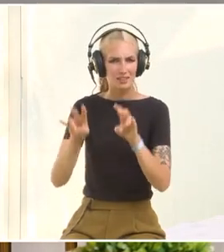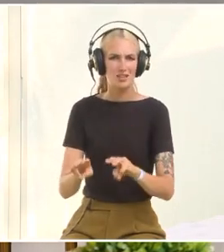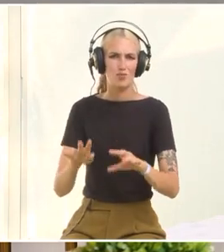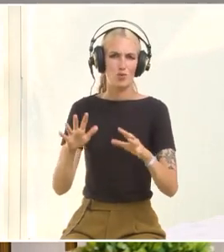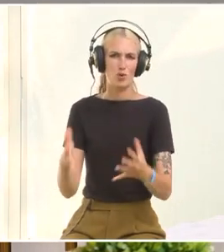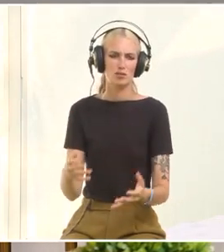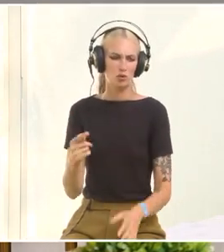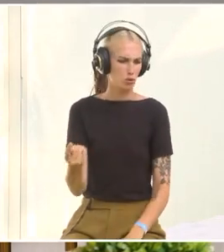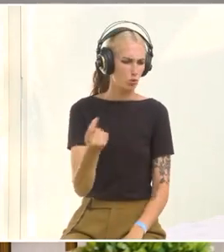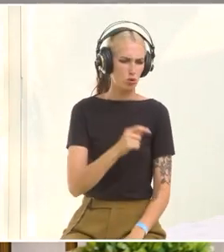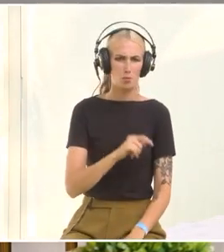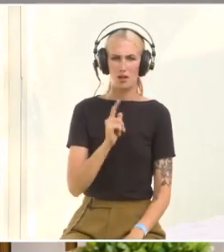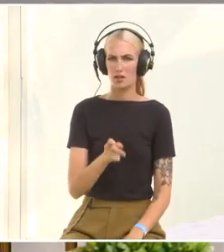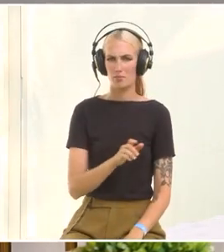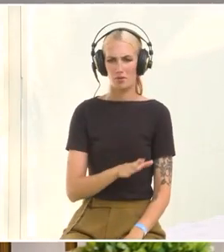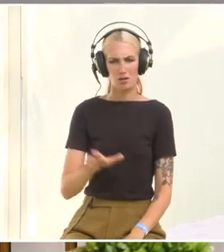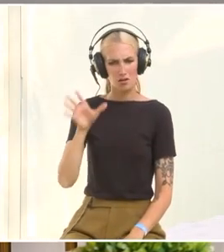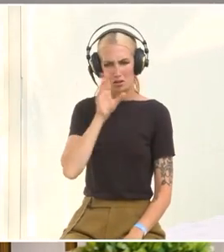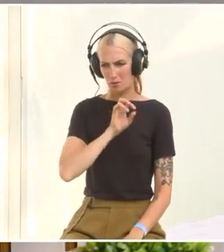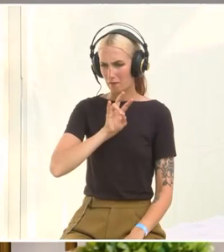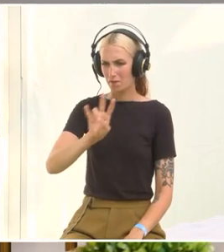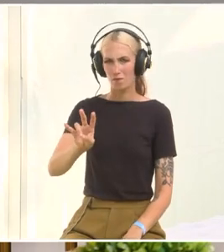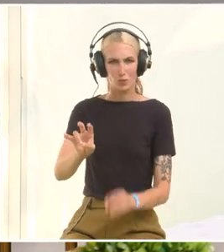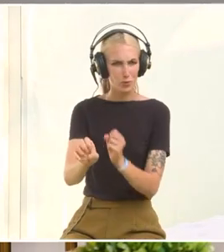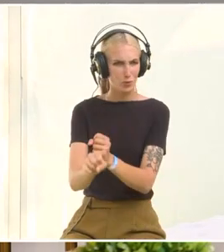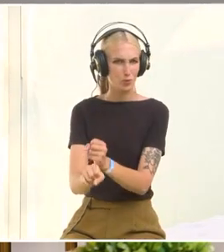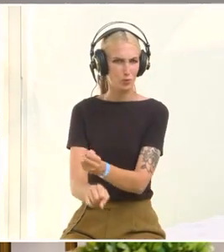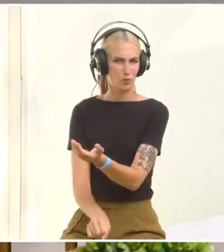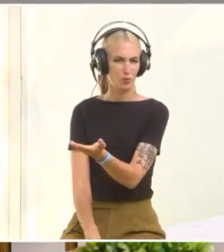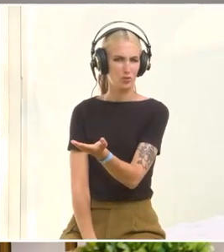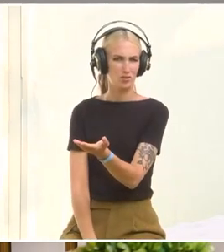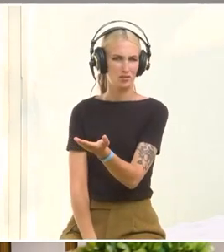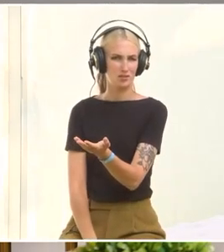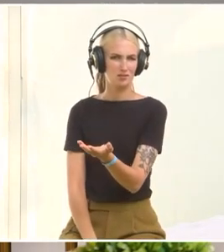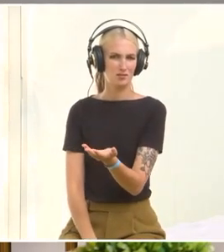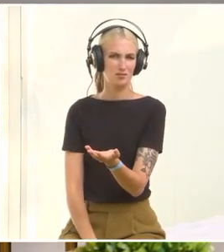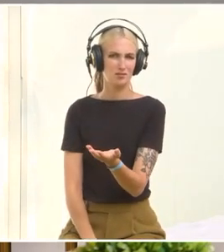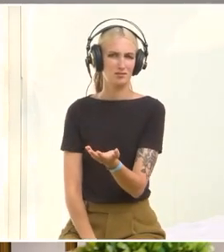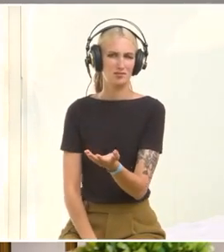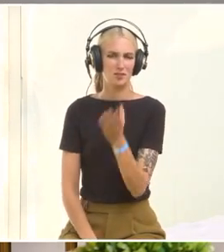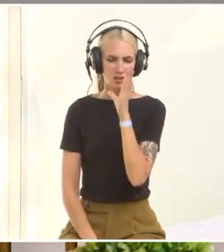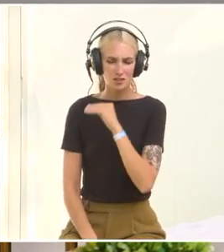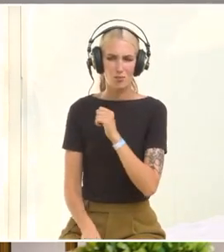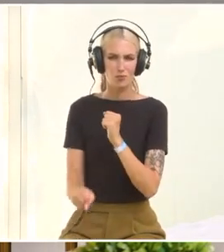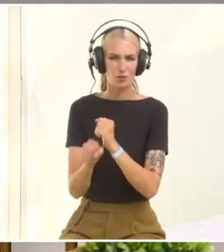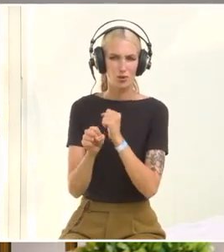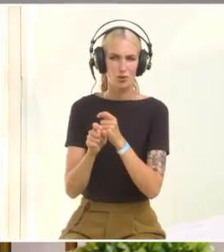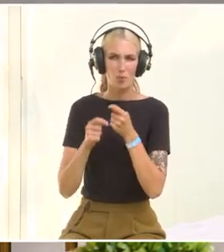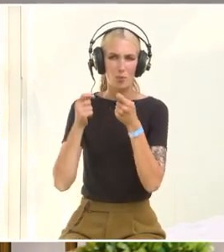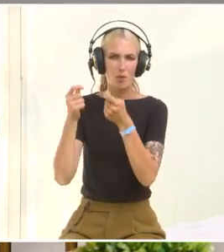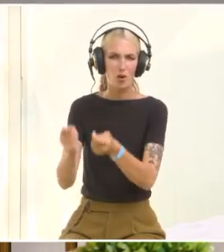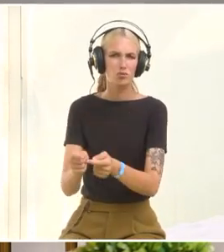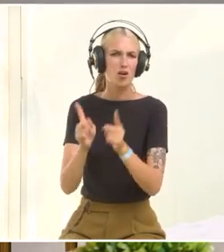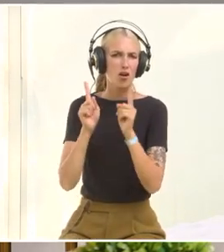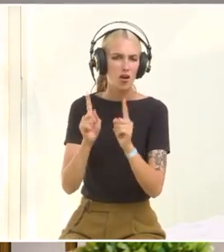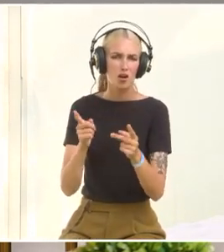come here. They could work there. We could provide, I don't know, some work there. But we don't think about like